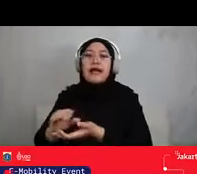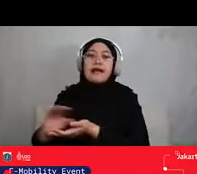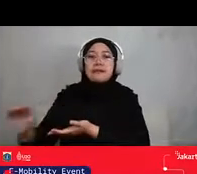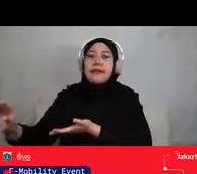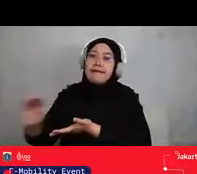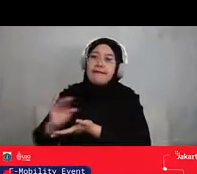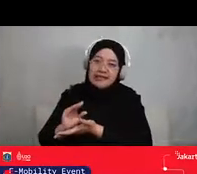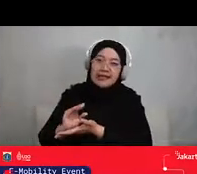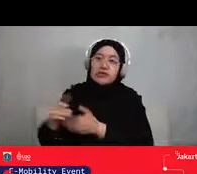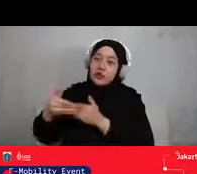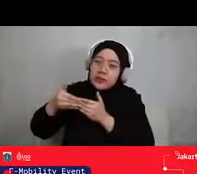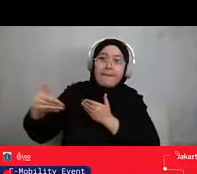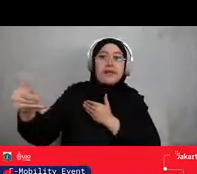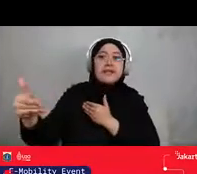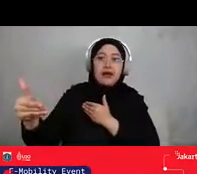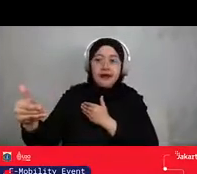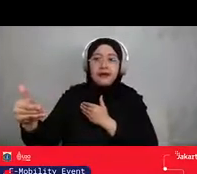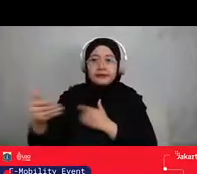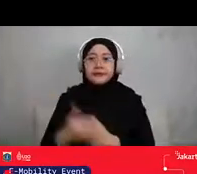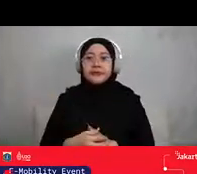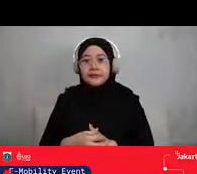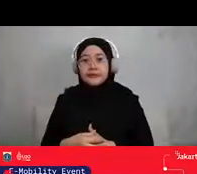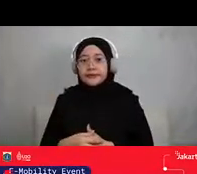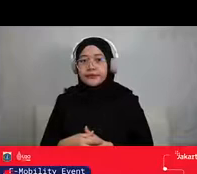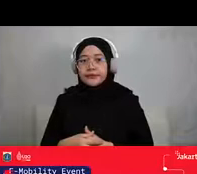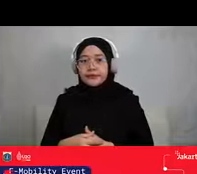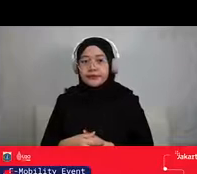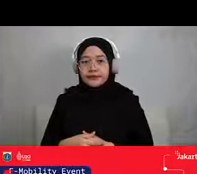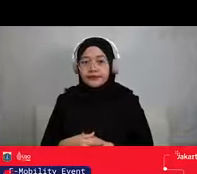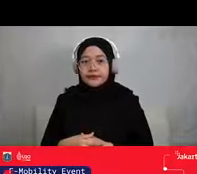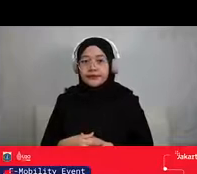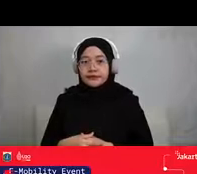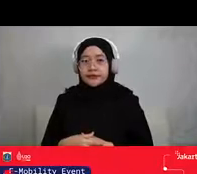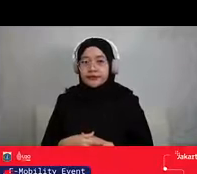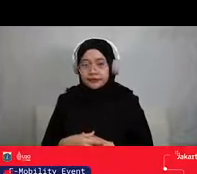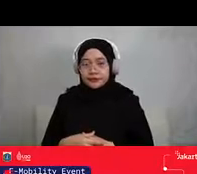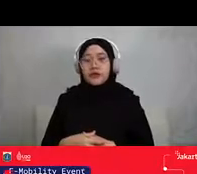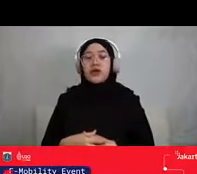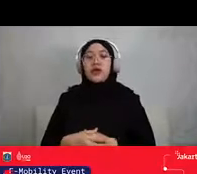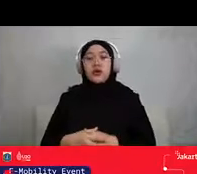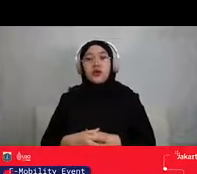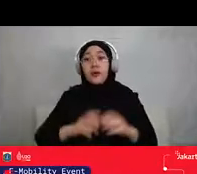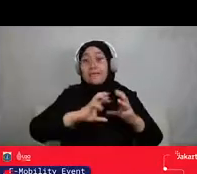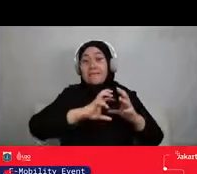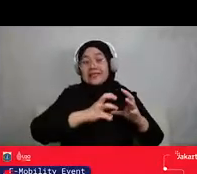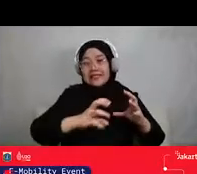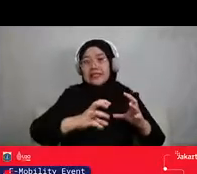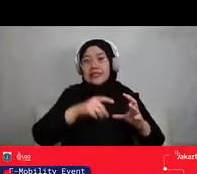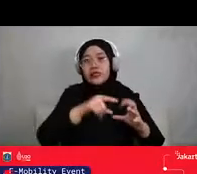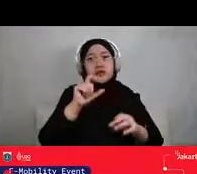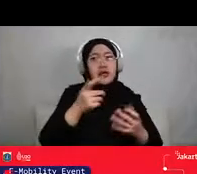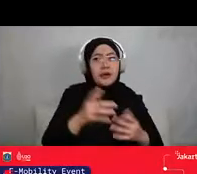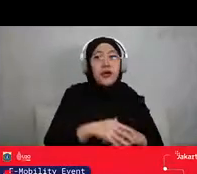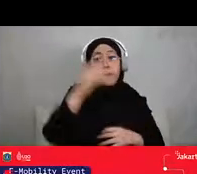maintenance, as mentioned by Mr. Bijay Kumar, is the engine replacement for diesel buses. But electric buses, it could be battery